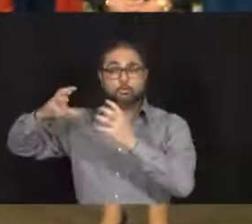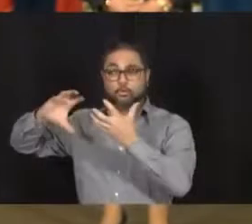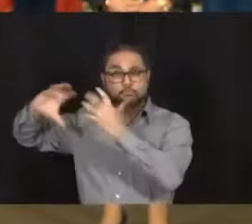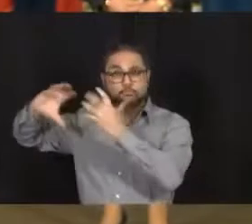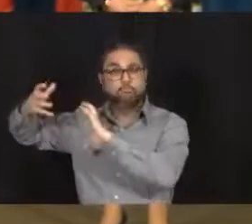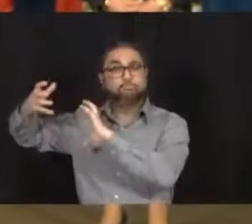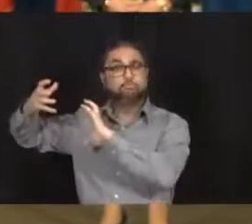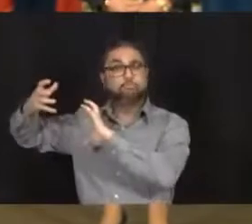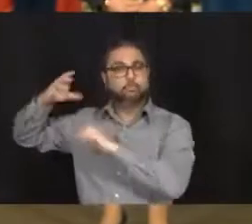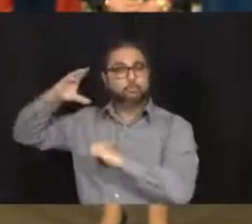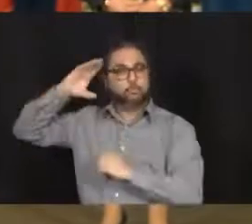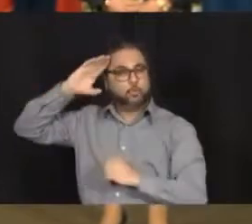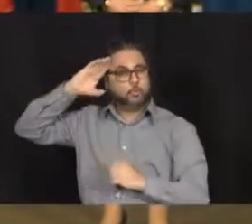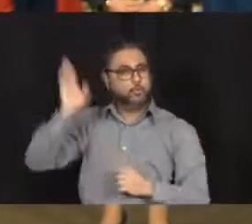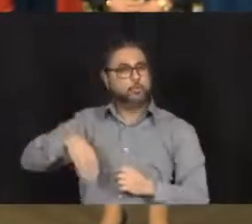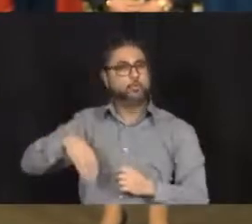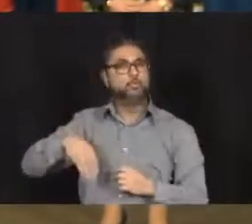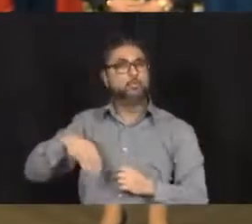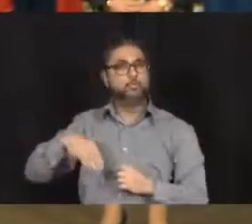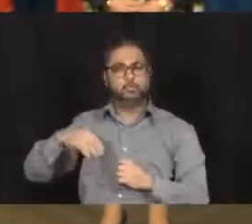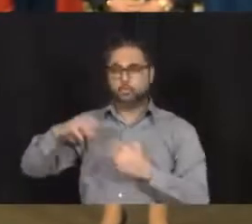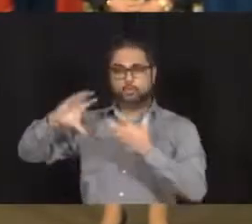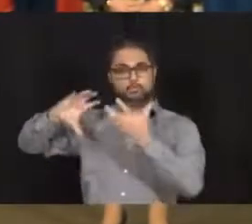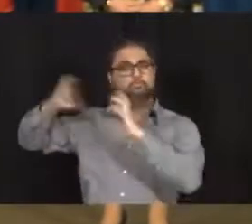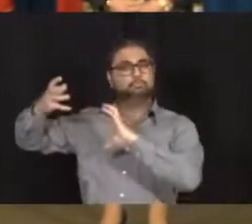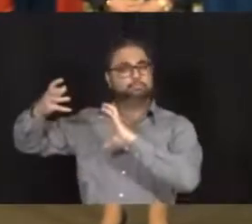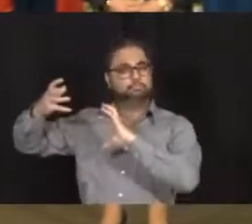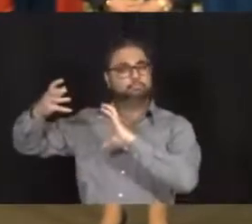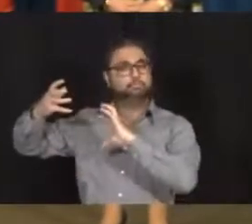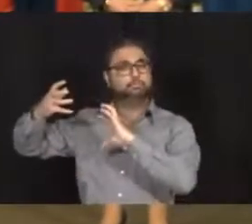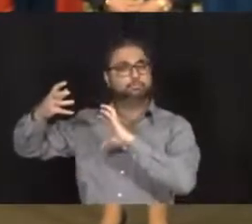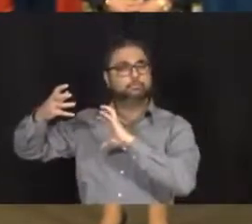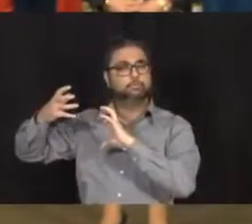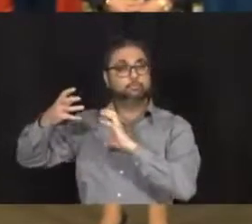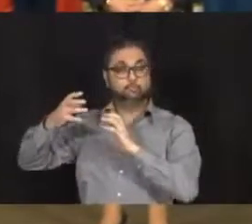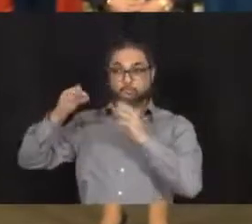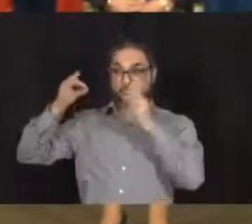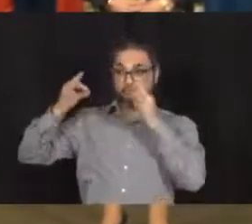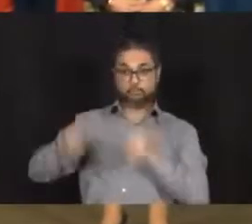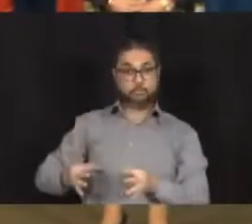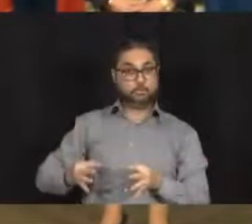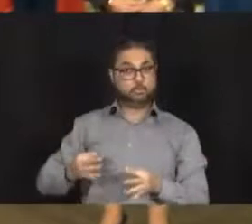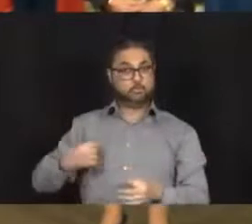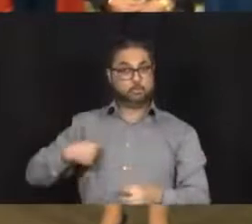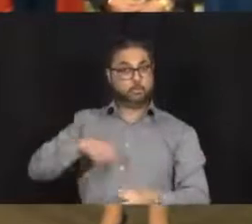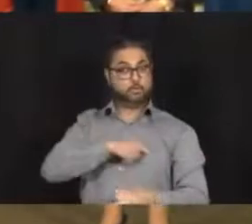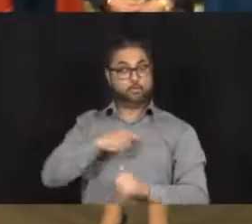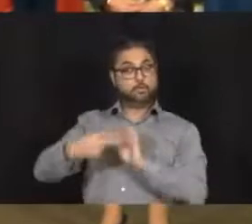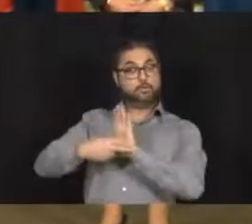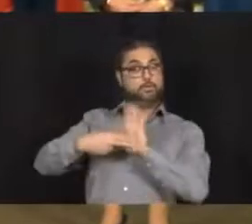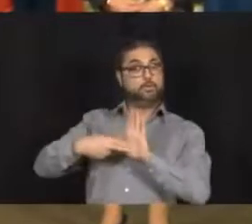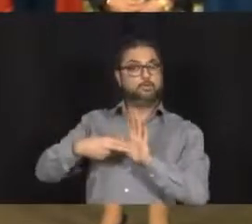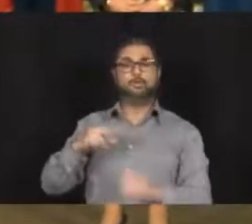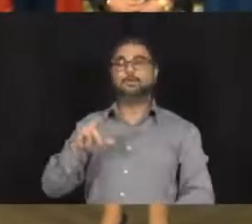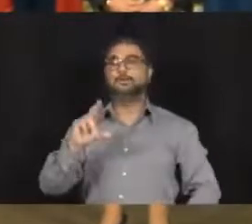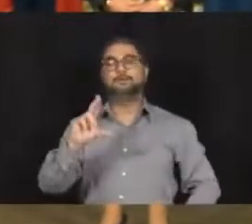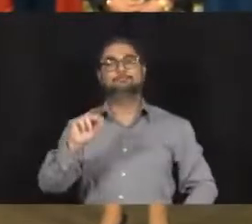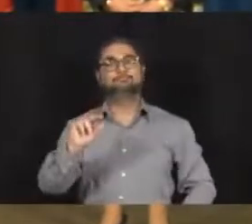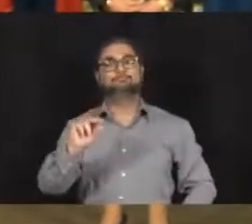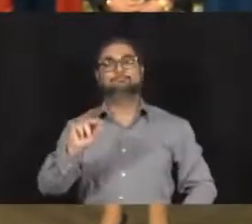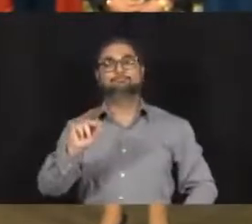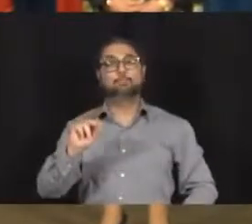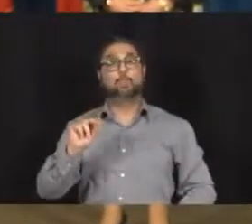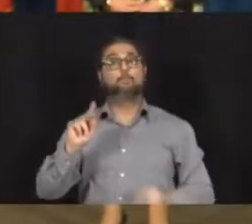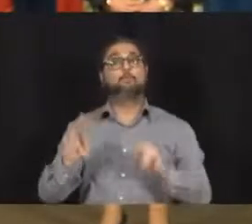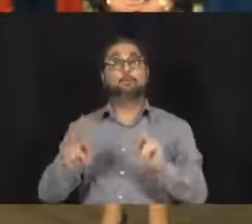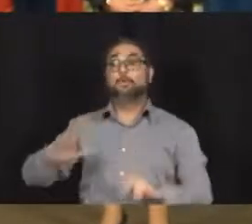circumstances do not define these moments. It's the people's response to those circumstances that define